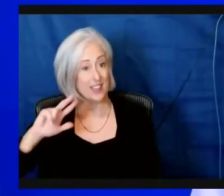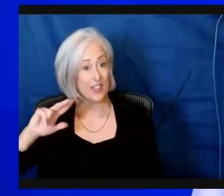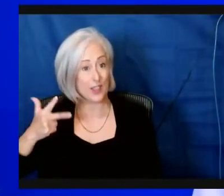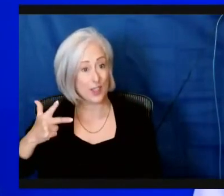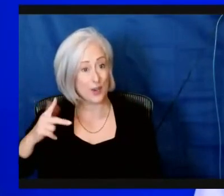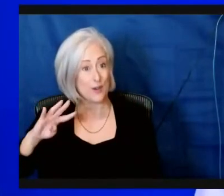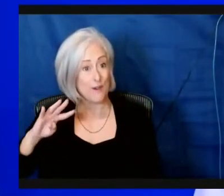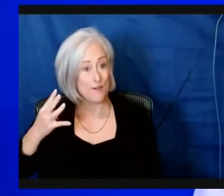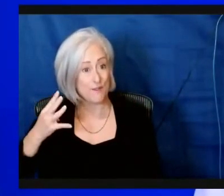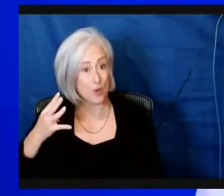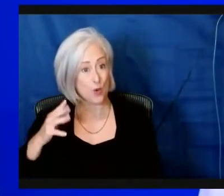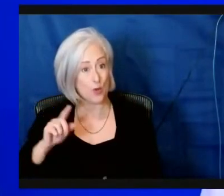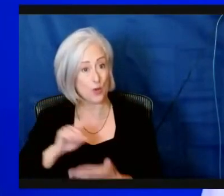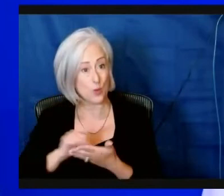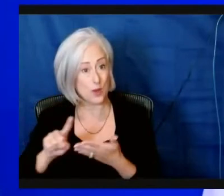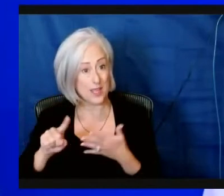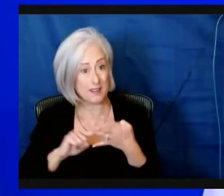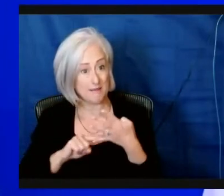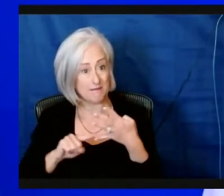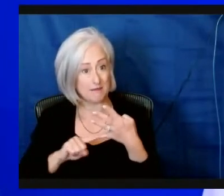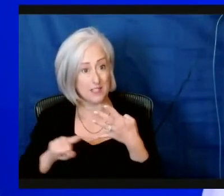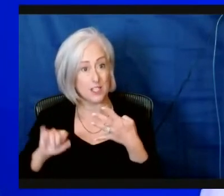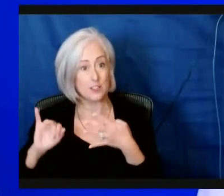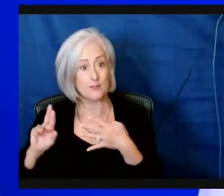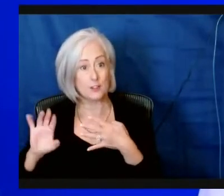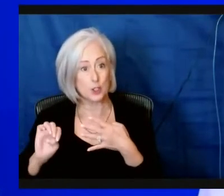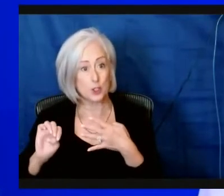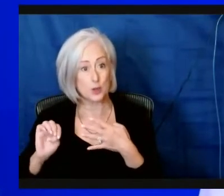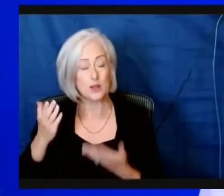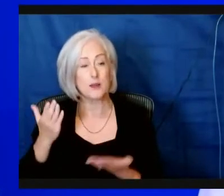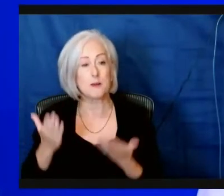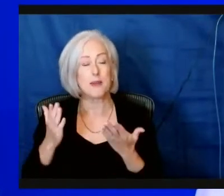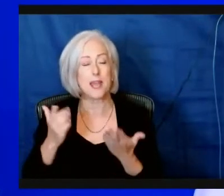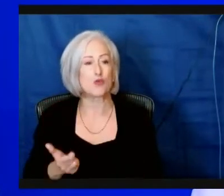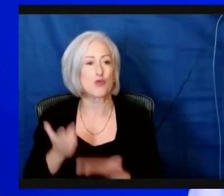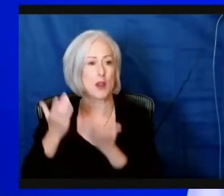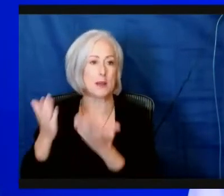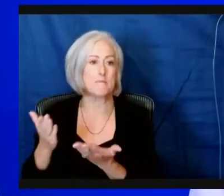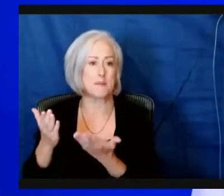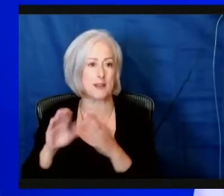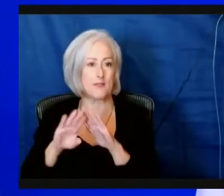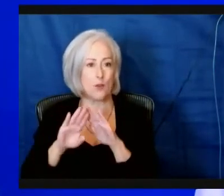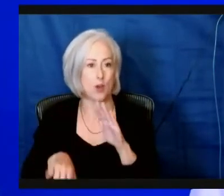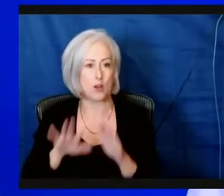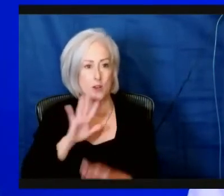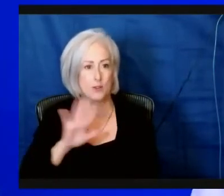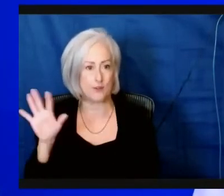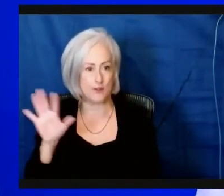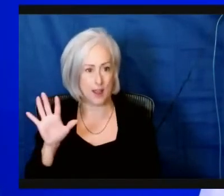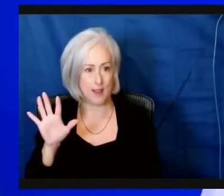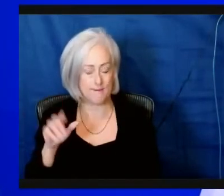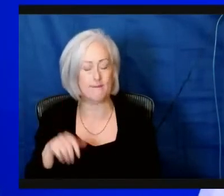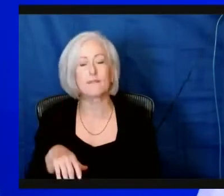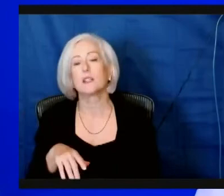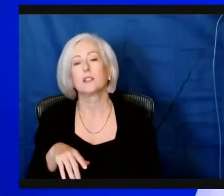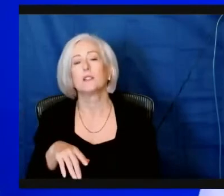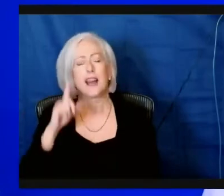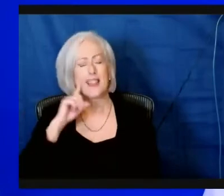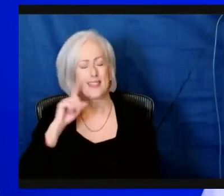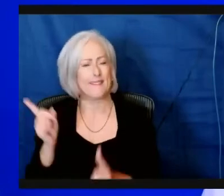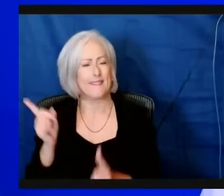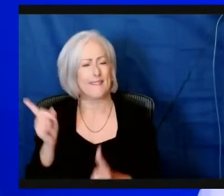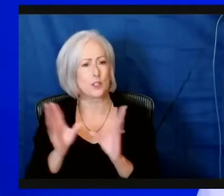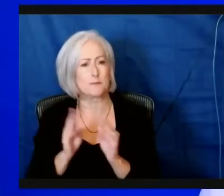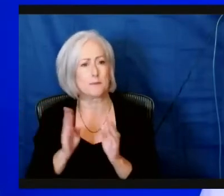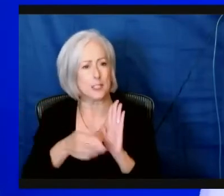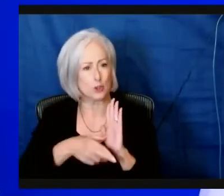June, possibly, it may be recommended. So that's the latest thing I know, but I think their first meeting was June 8th to go over all the data. We'll